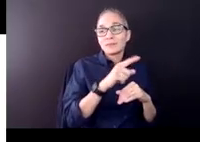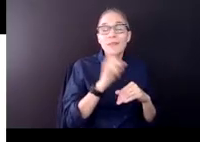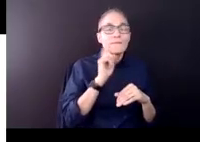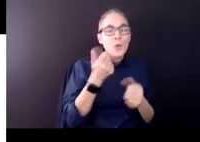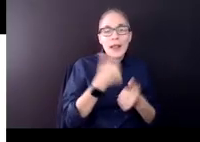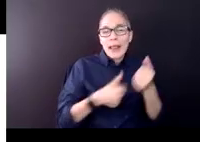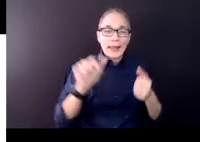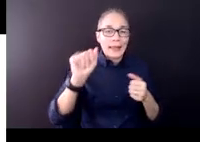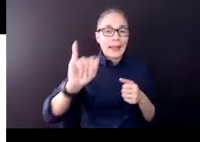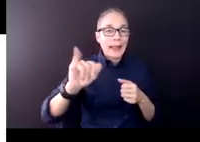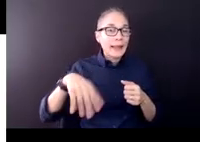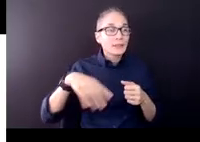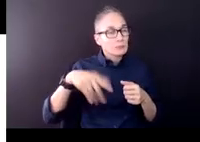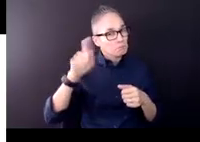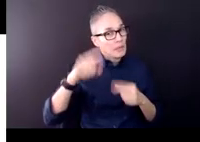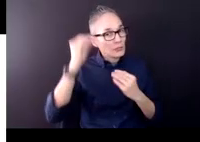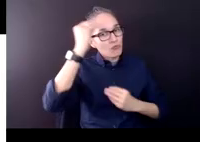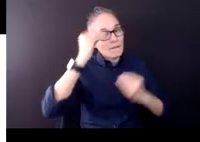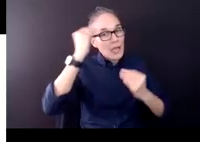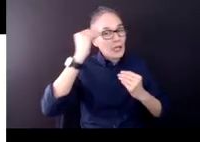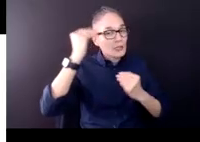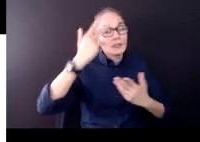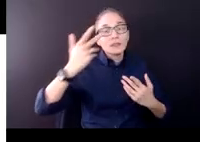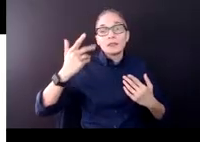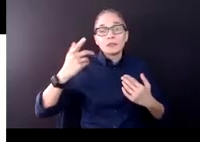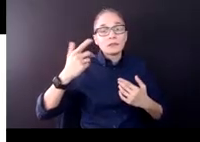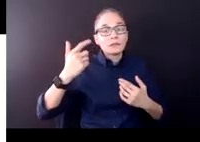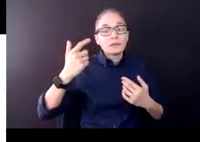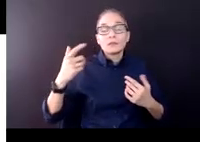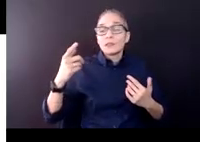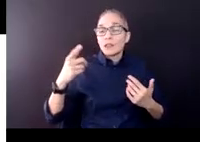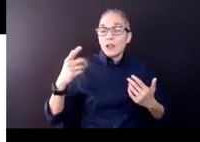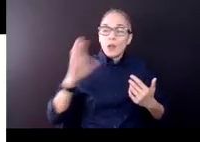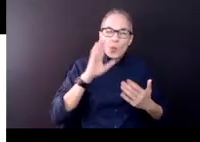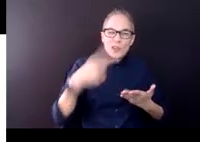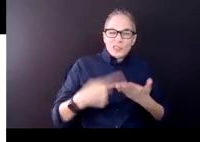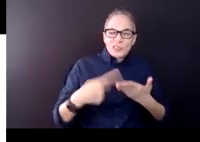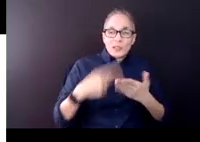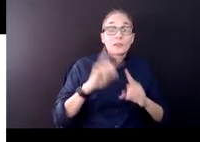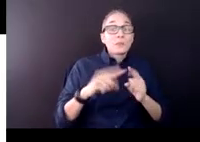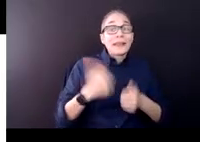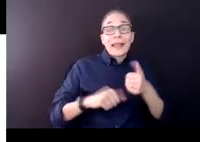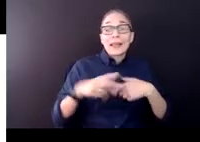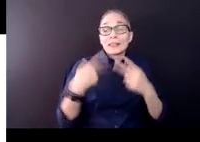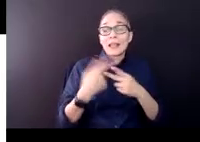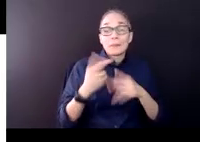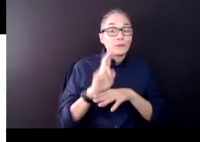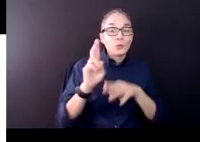AI use, reflection. Any AI use, we'll talk about that in a little bit, but any AI